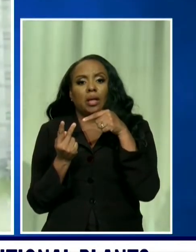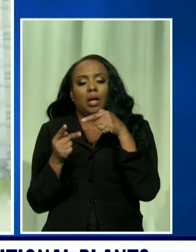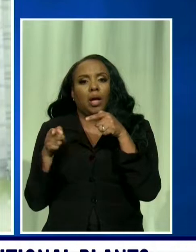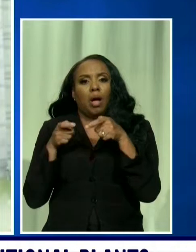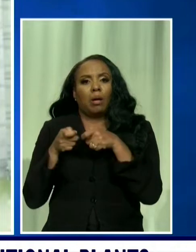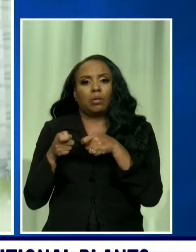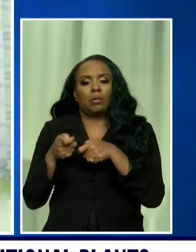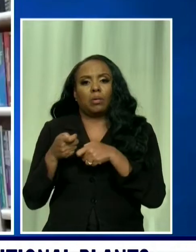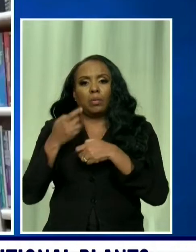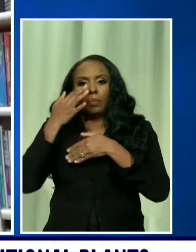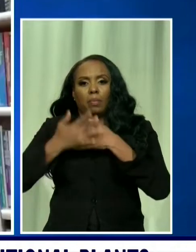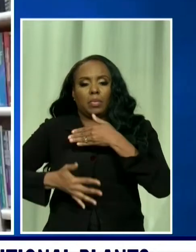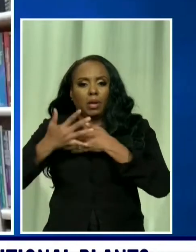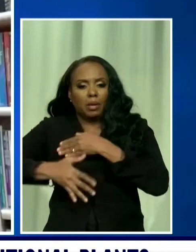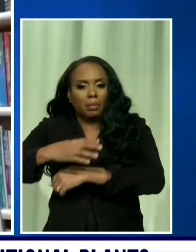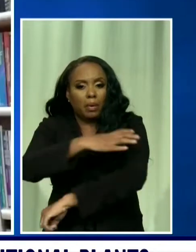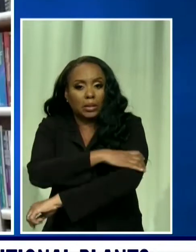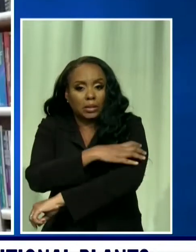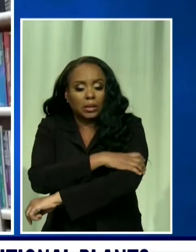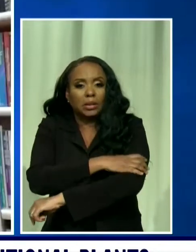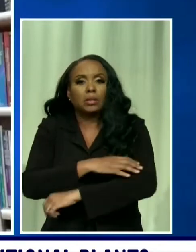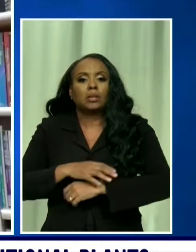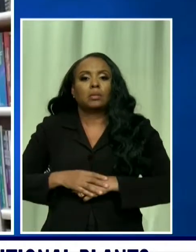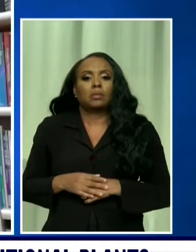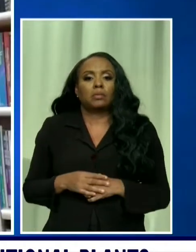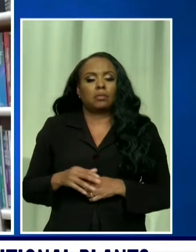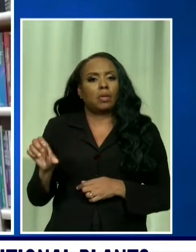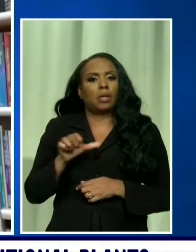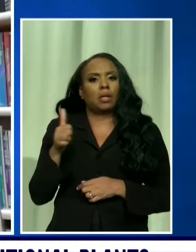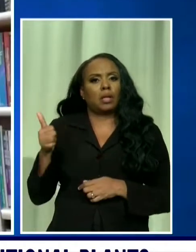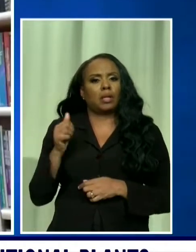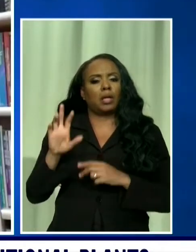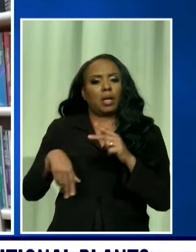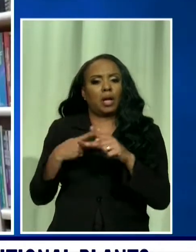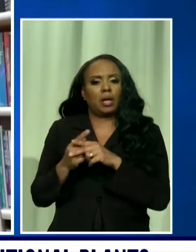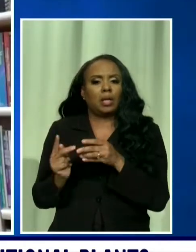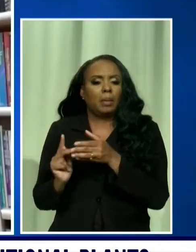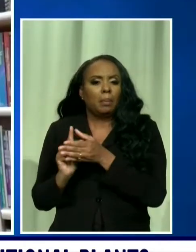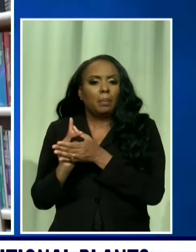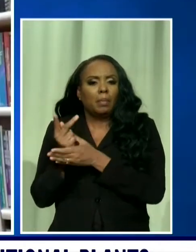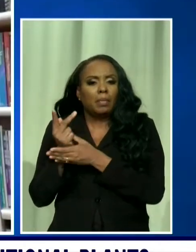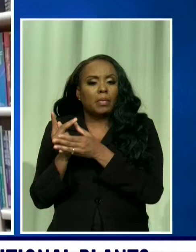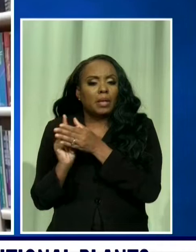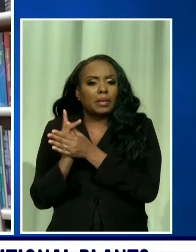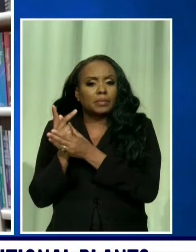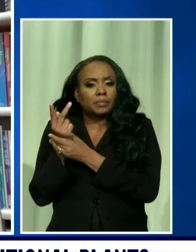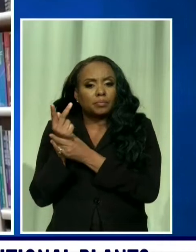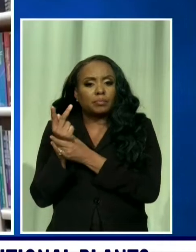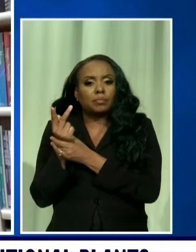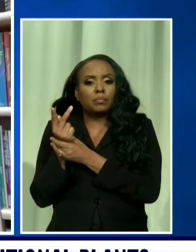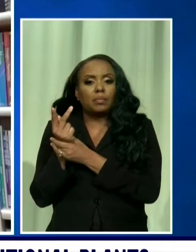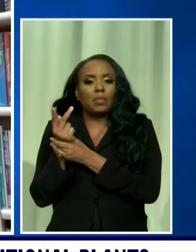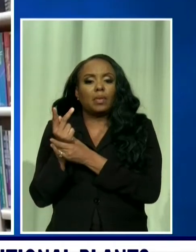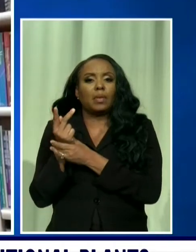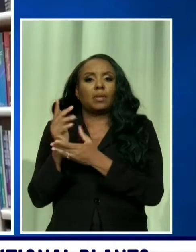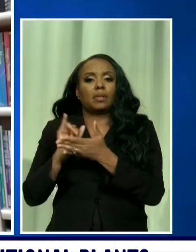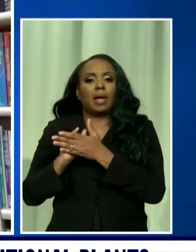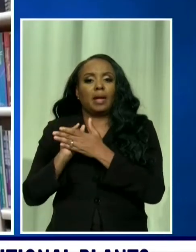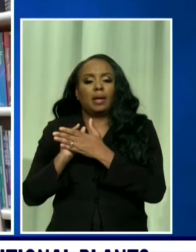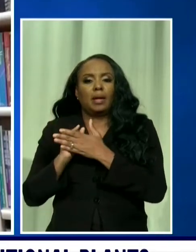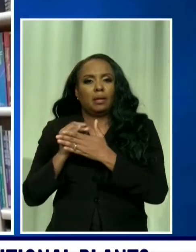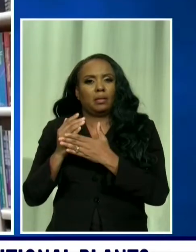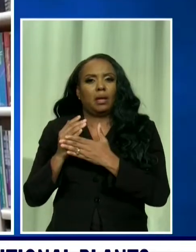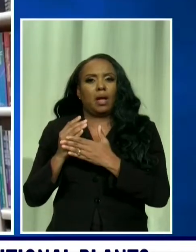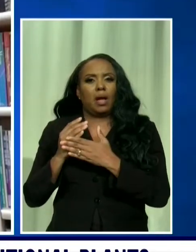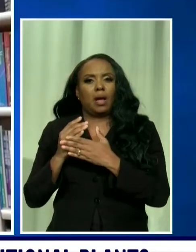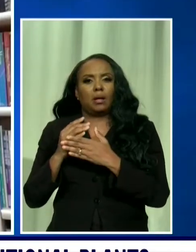pressure. There have been plants like the Madagascar periwinkle that we know have compounds which are anti-cancer, right?